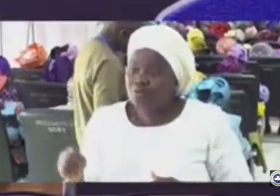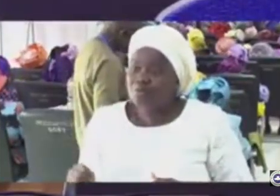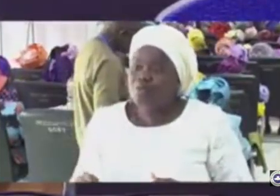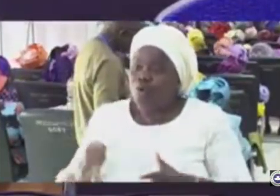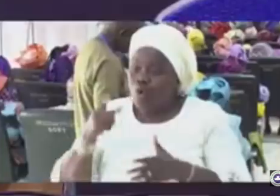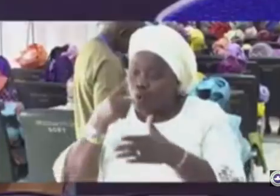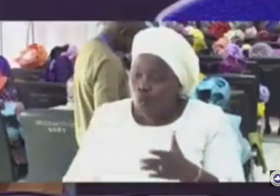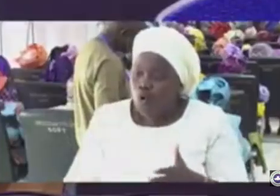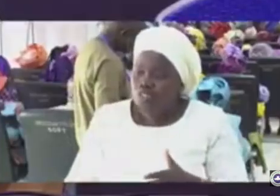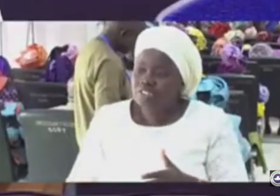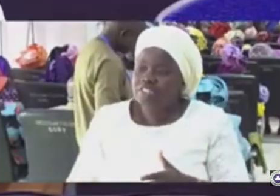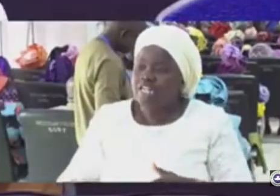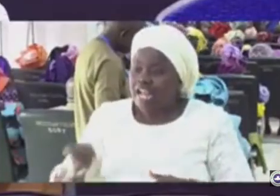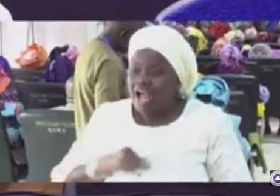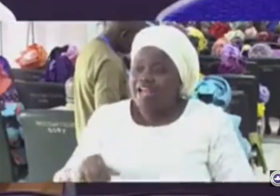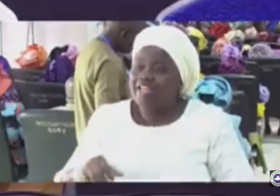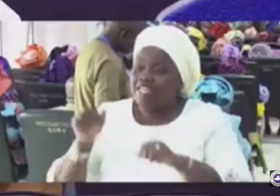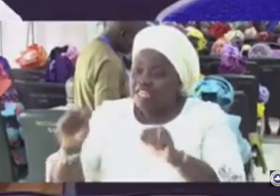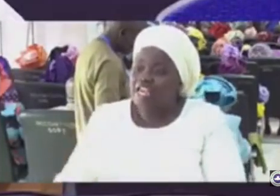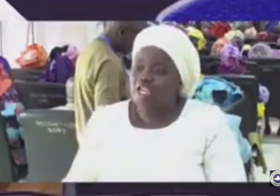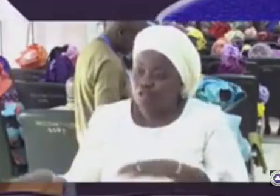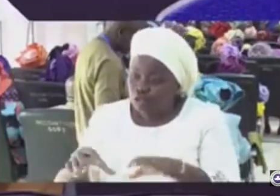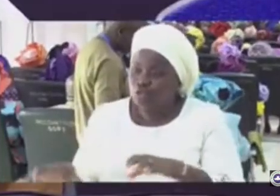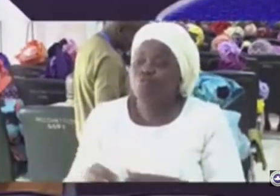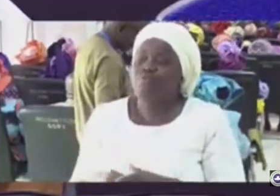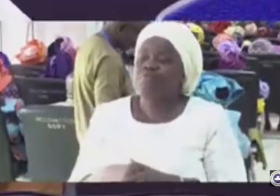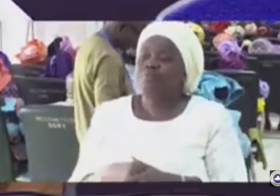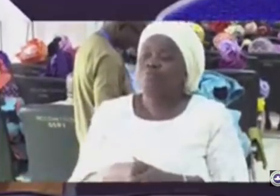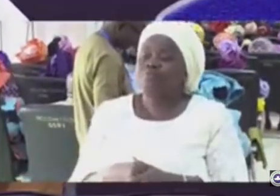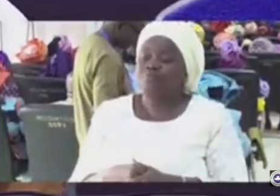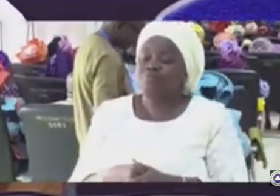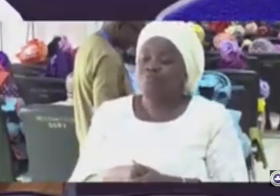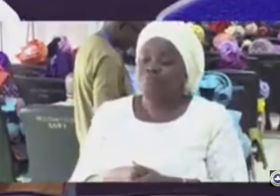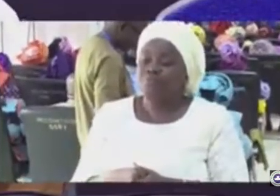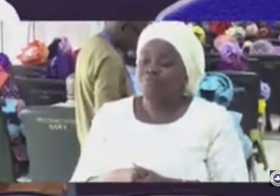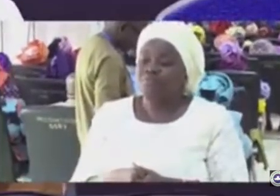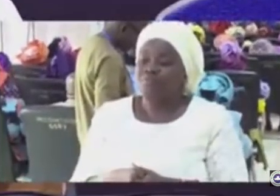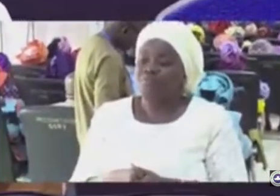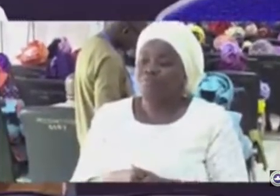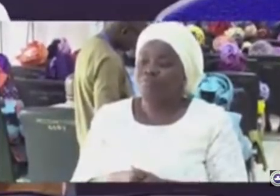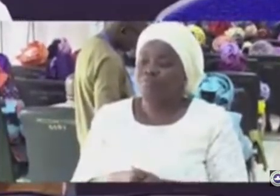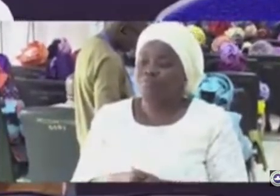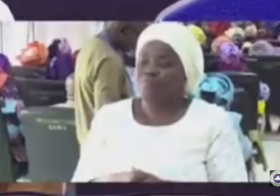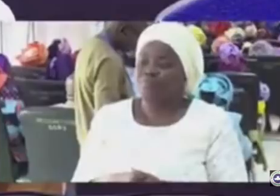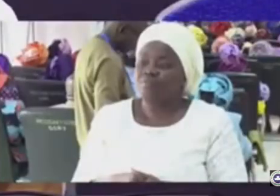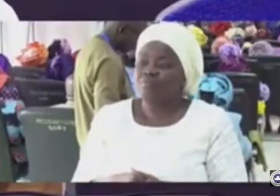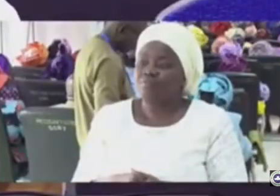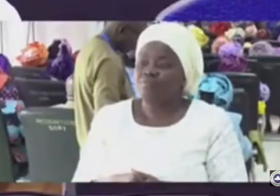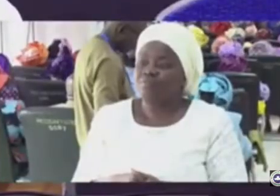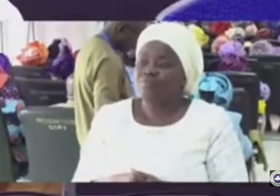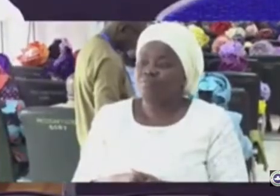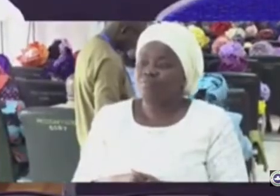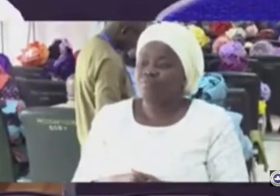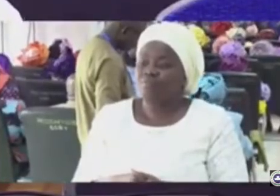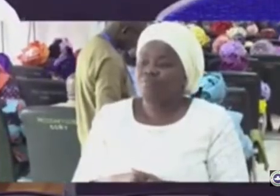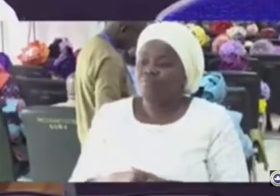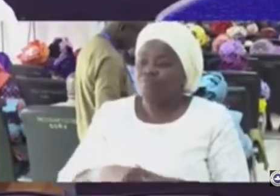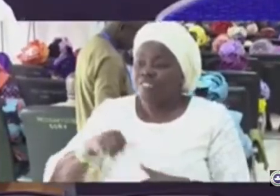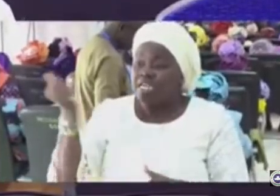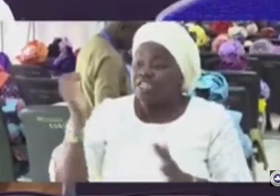It's a principle that the juju drummers or whatever, singers, it's a principle they learned long